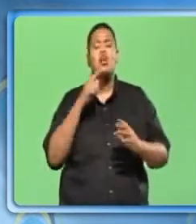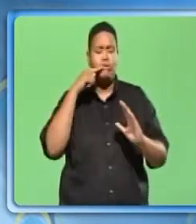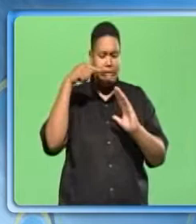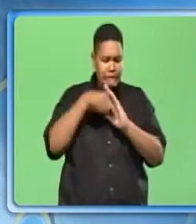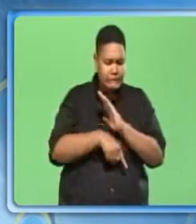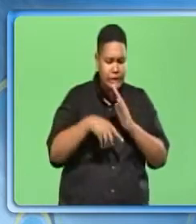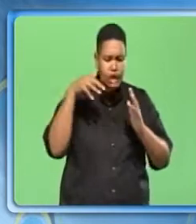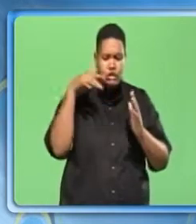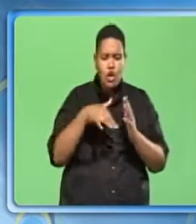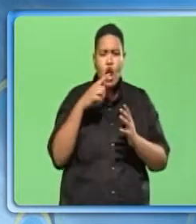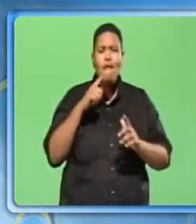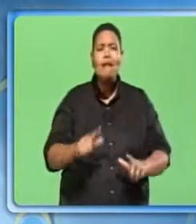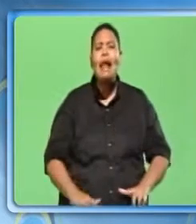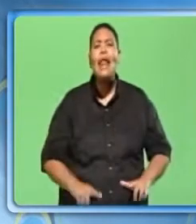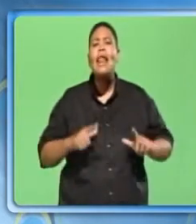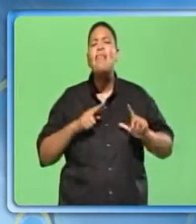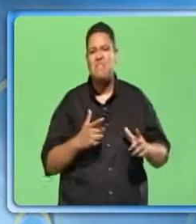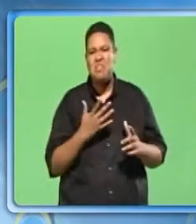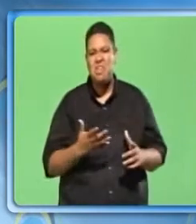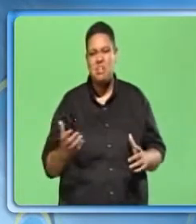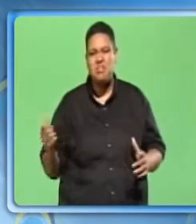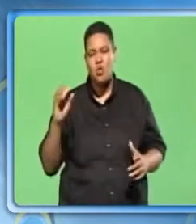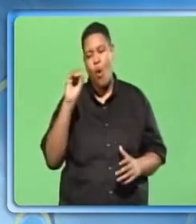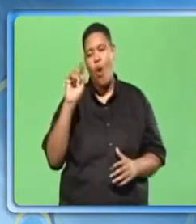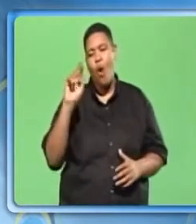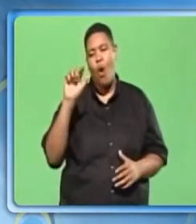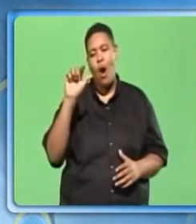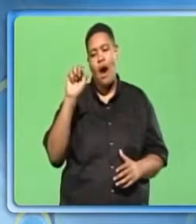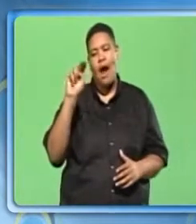detailed study of living organisms,